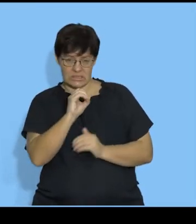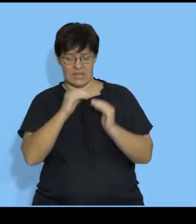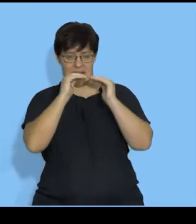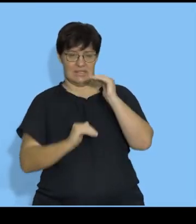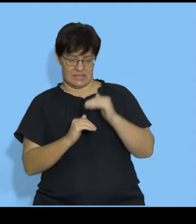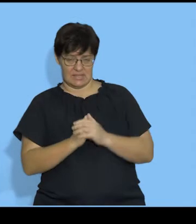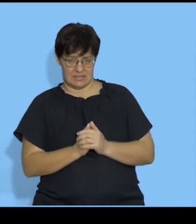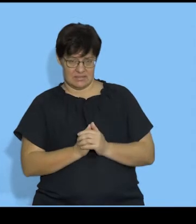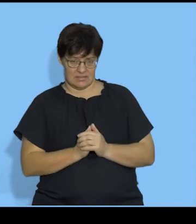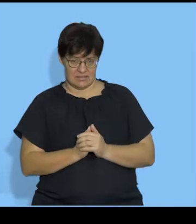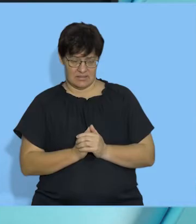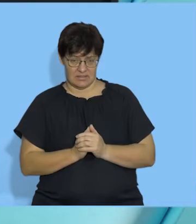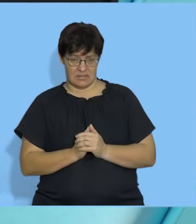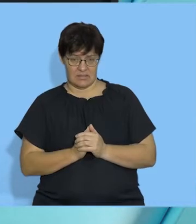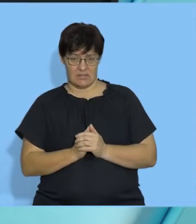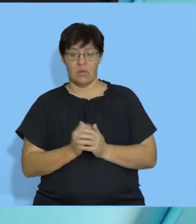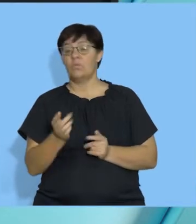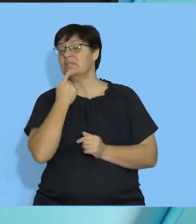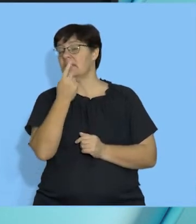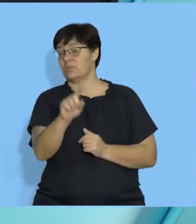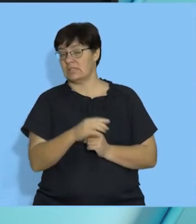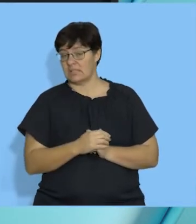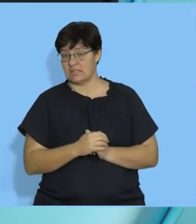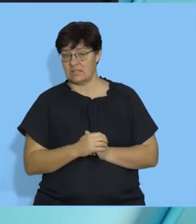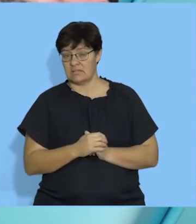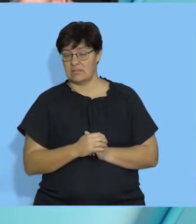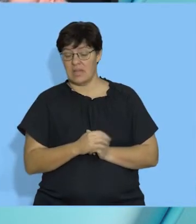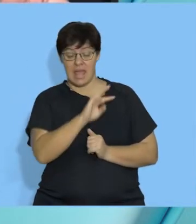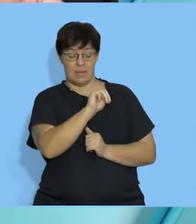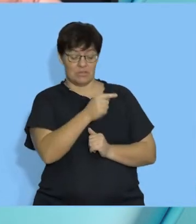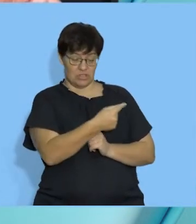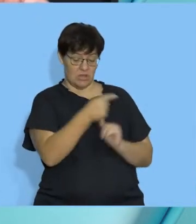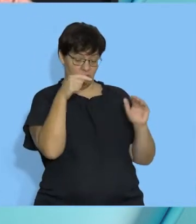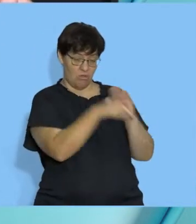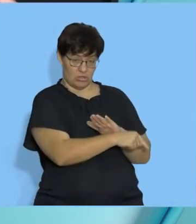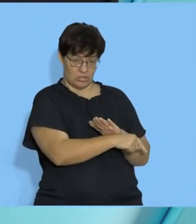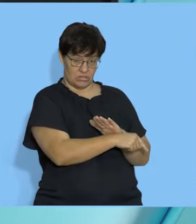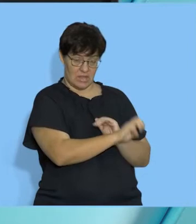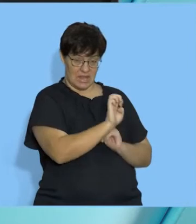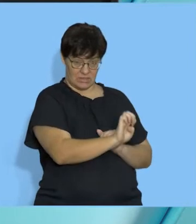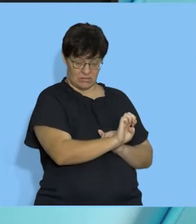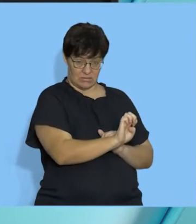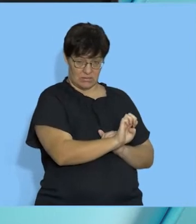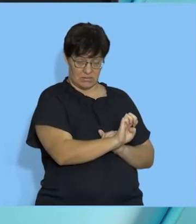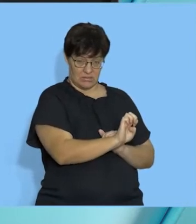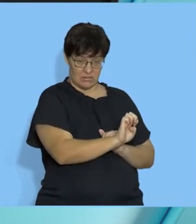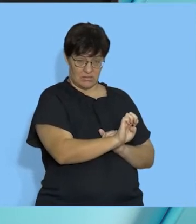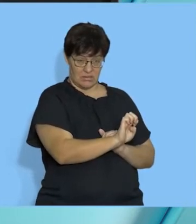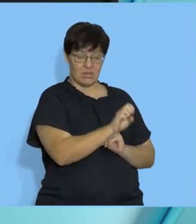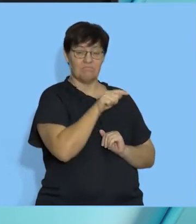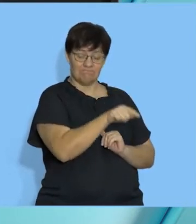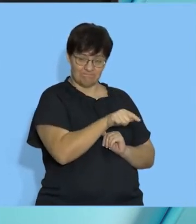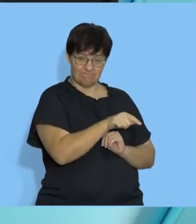conversely, or on the contrary, we are saying that a magnesium lost, and it was we refer to it as a reducing